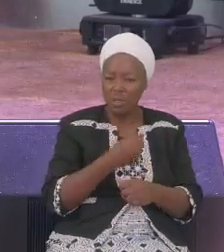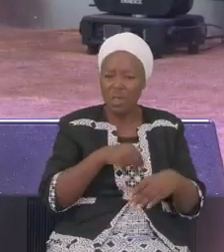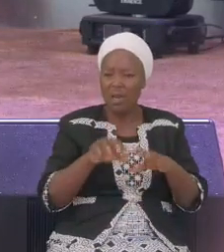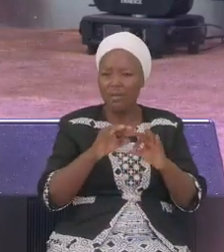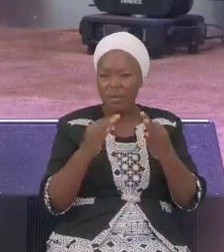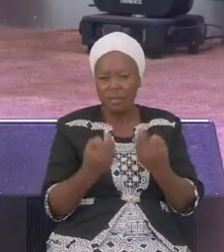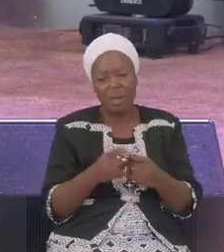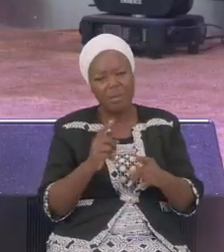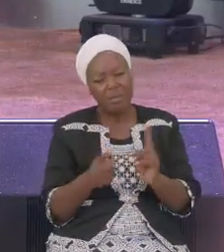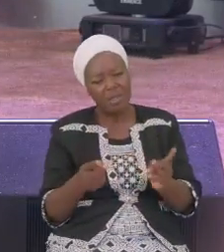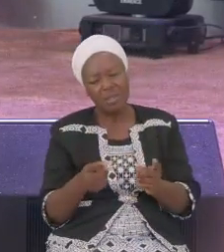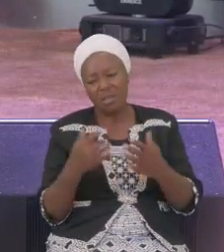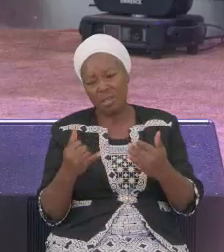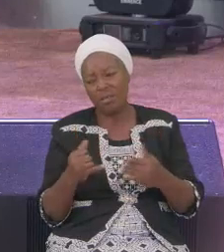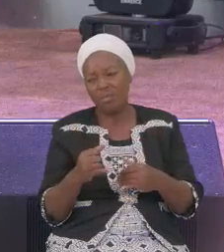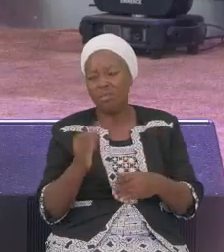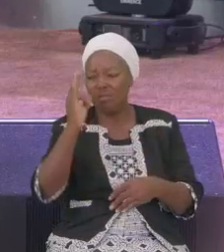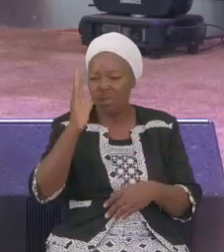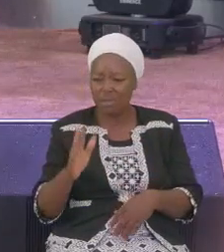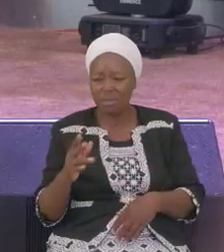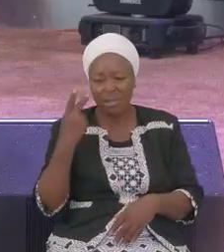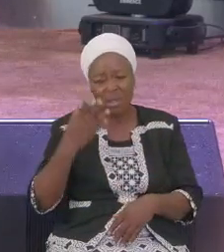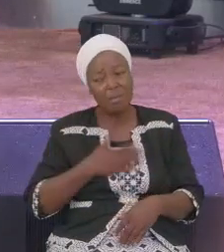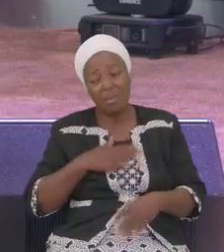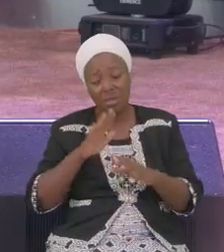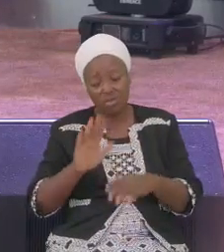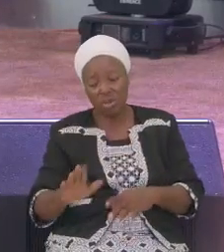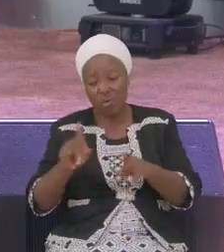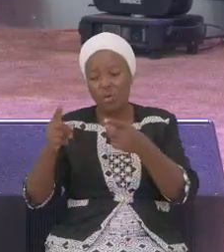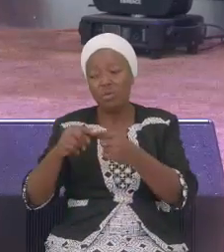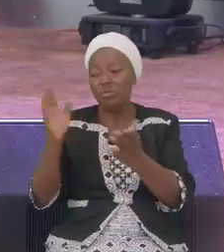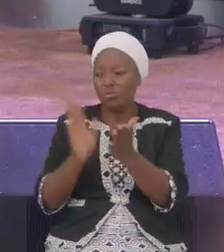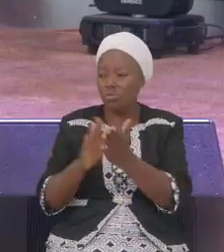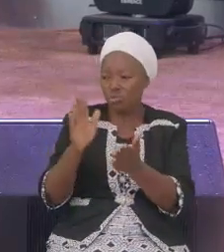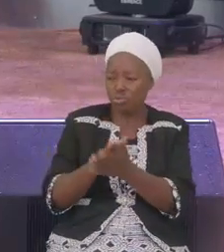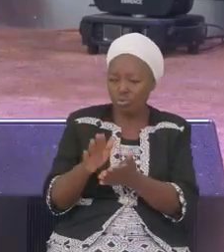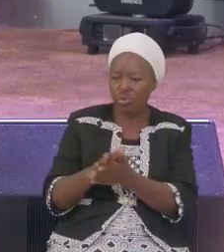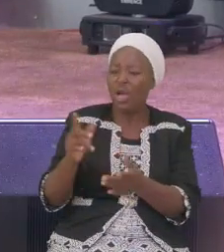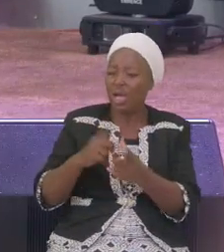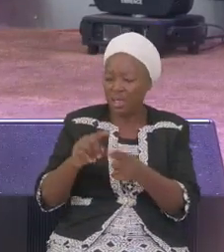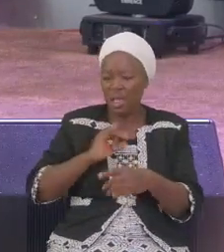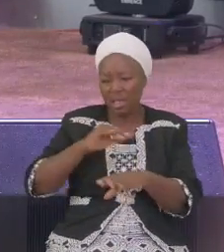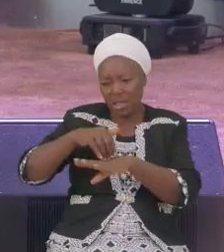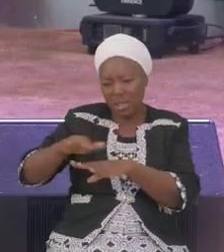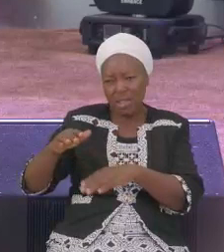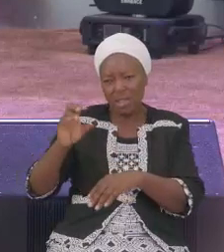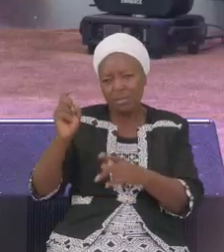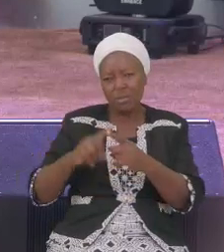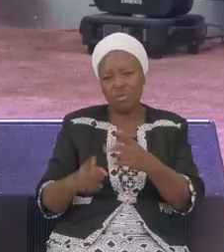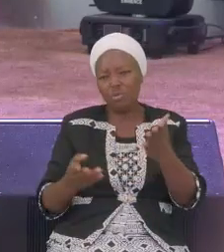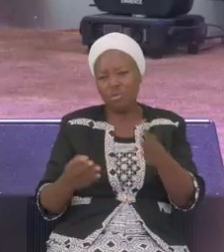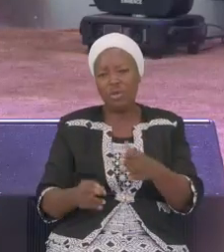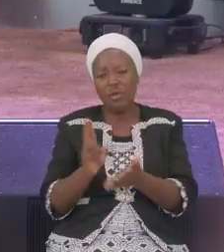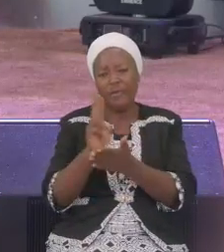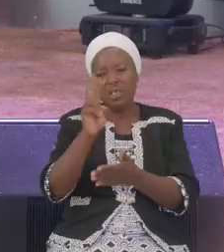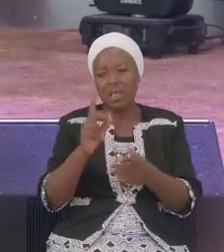But Pastor, my child went to school and I sent him to higher institution. And now